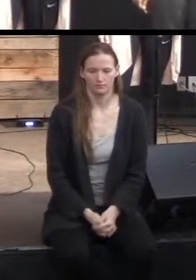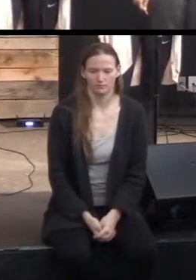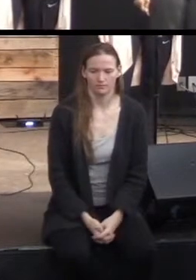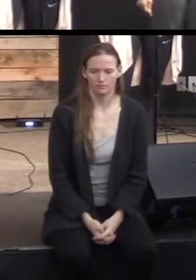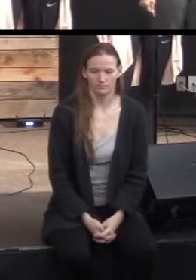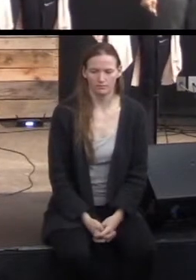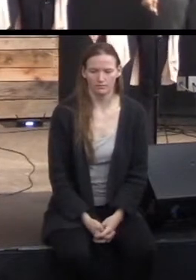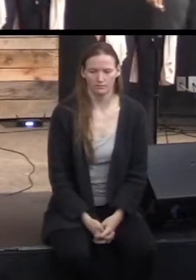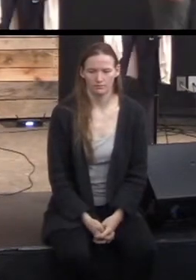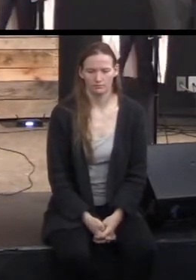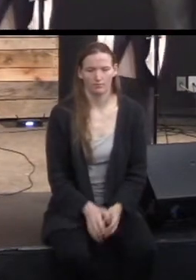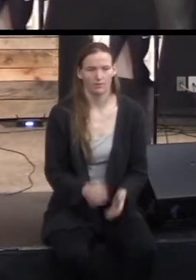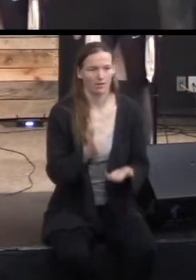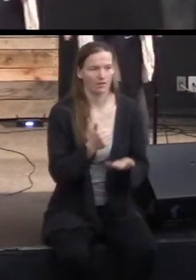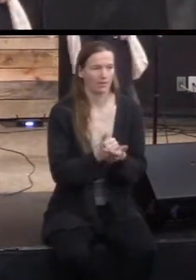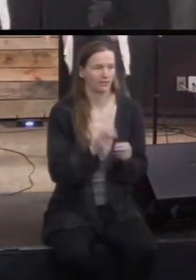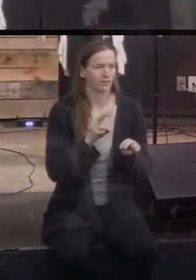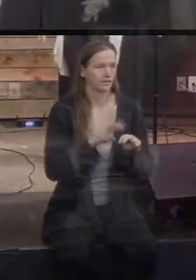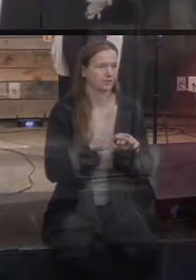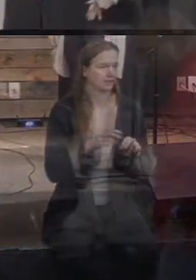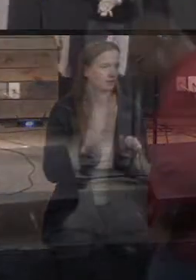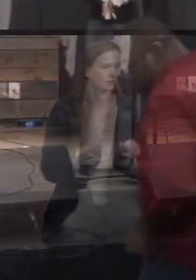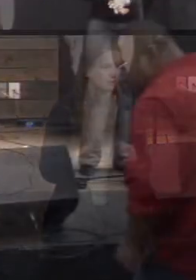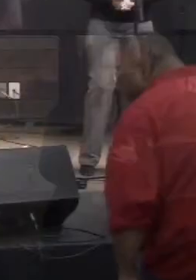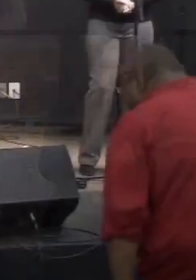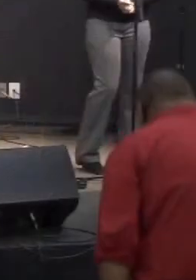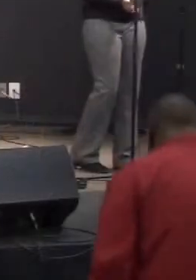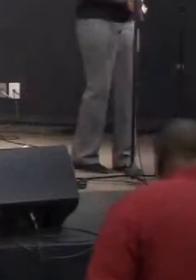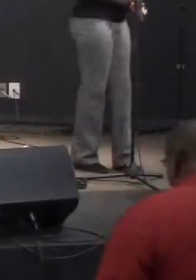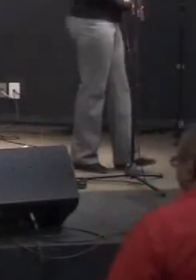God. Amen. You may be seated.